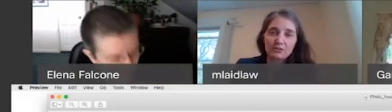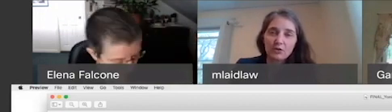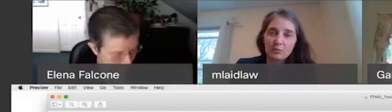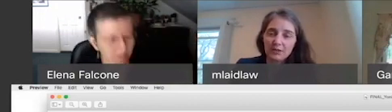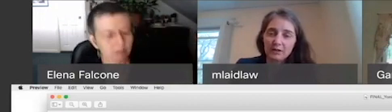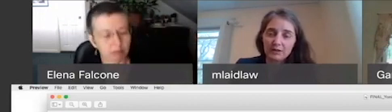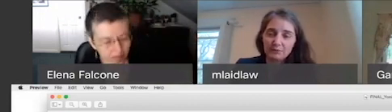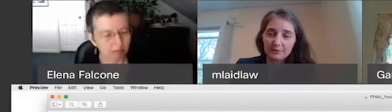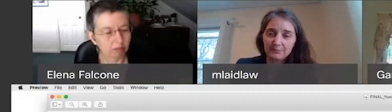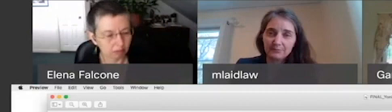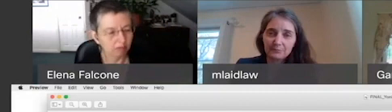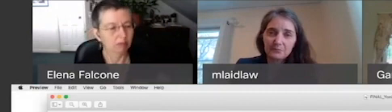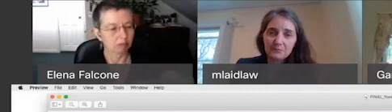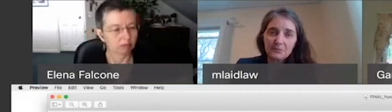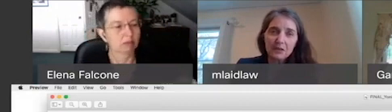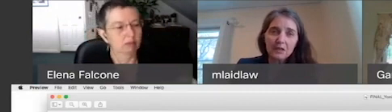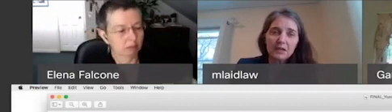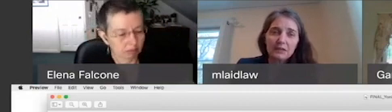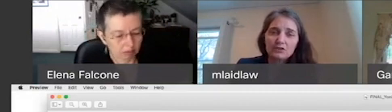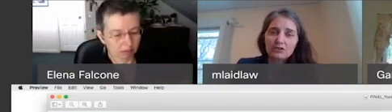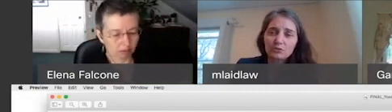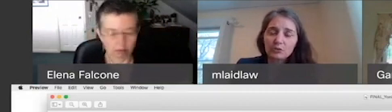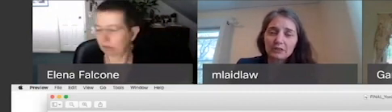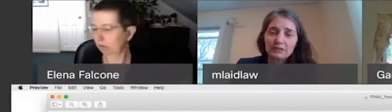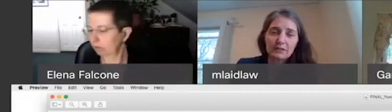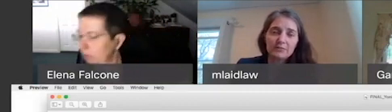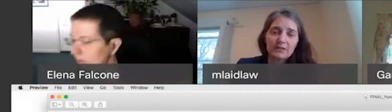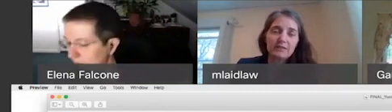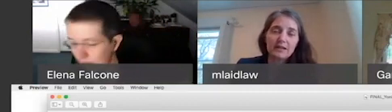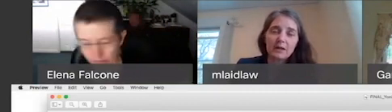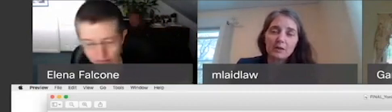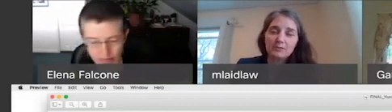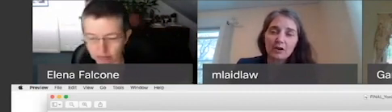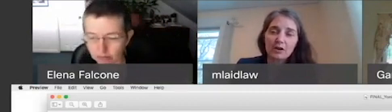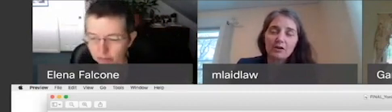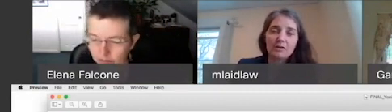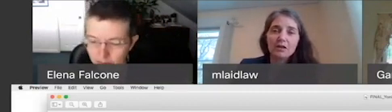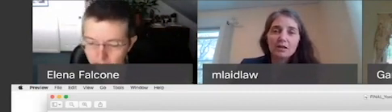robust home care benefit. It's truly something that helps